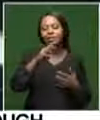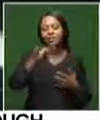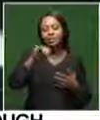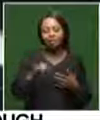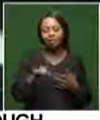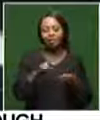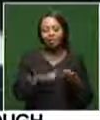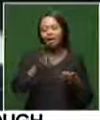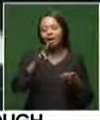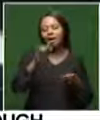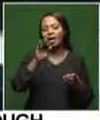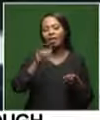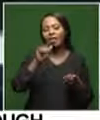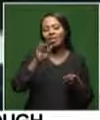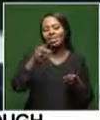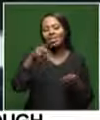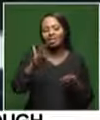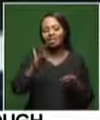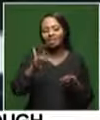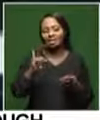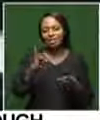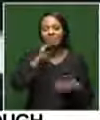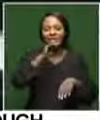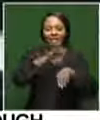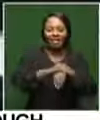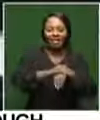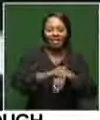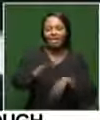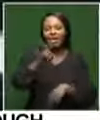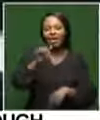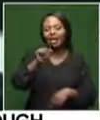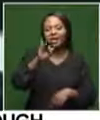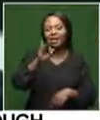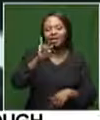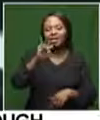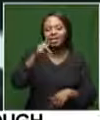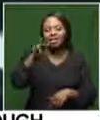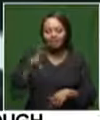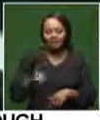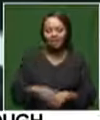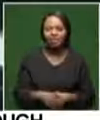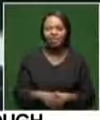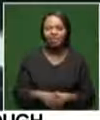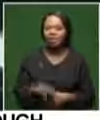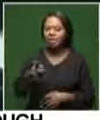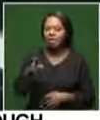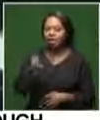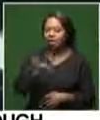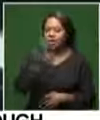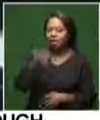Rafiki, which means friend in Swahili also, and then coming down South Africa, Honale Mohera, which means friend